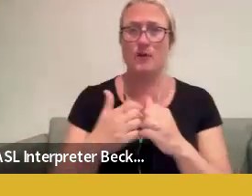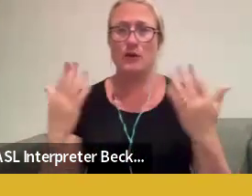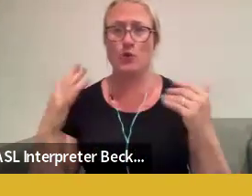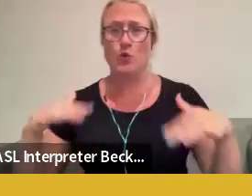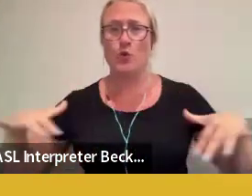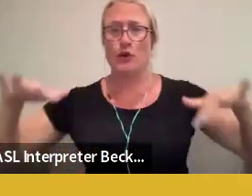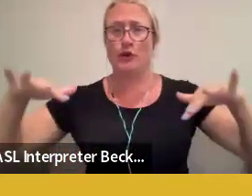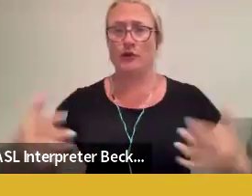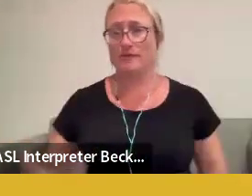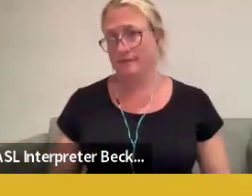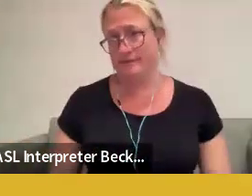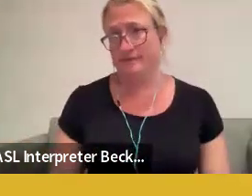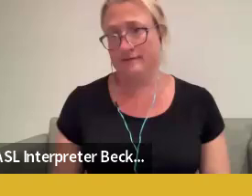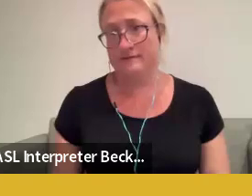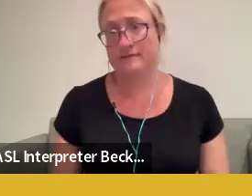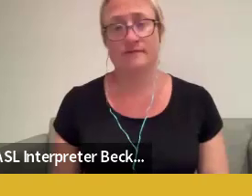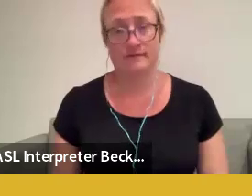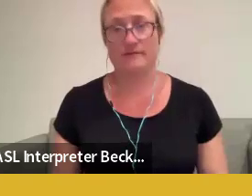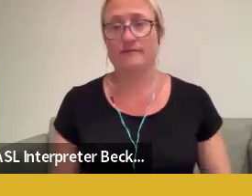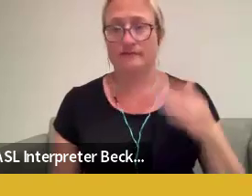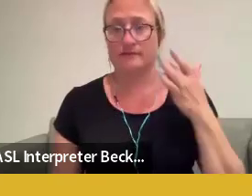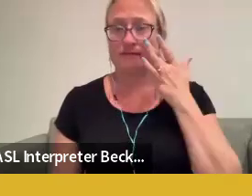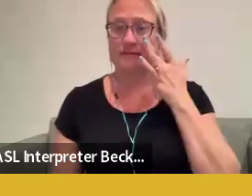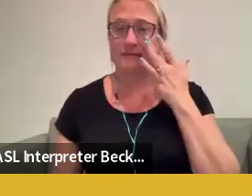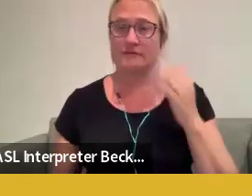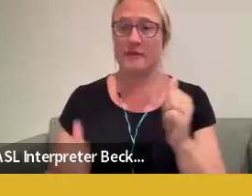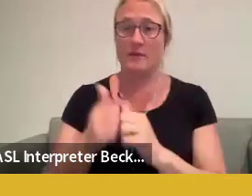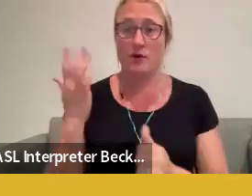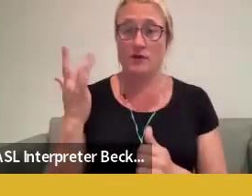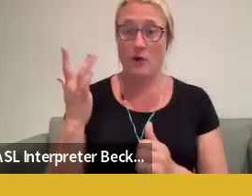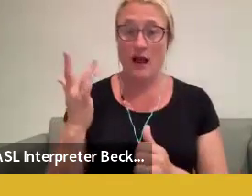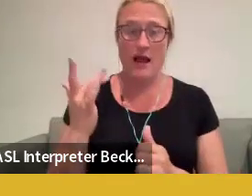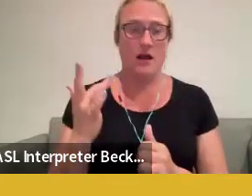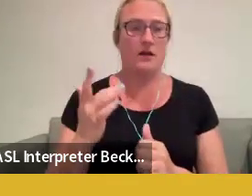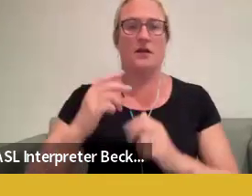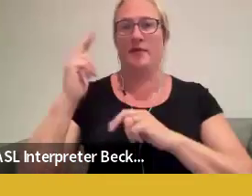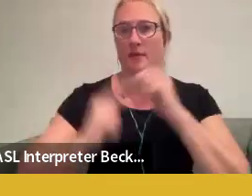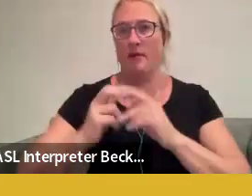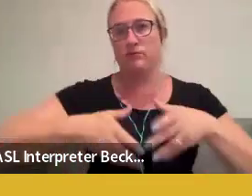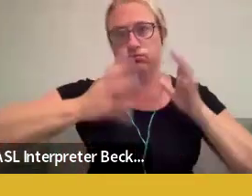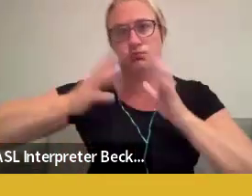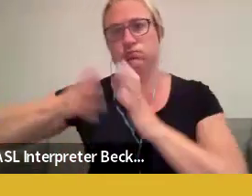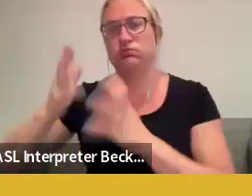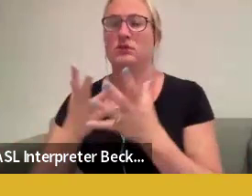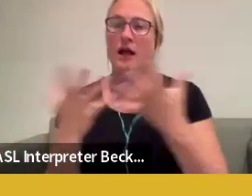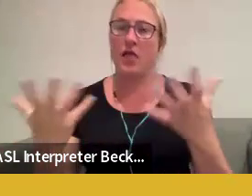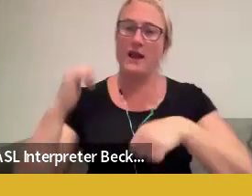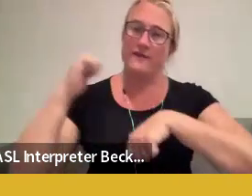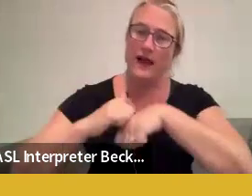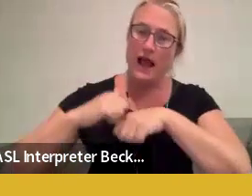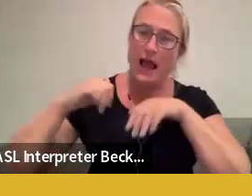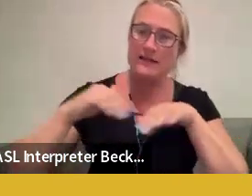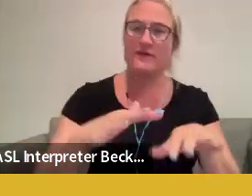in Center City. This is mainly because of those built environment factors. There's a lot of asphalt, there's